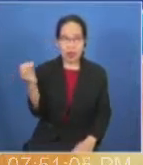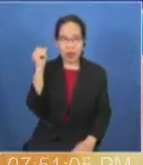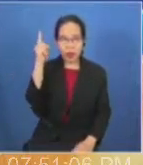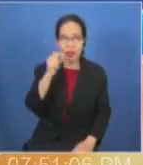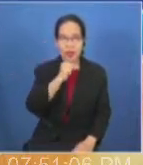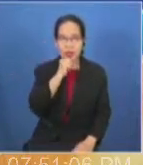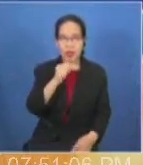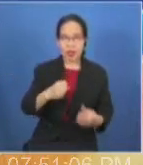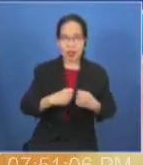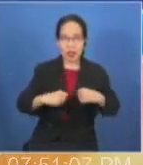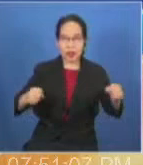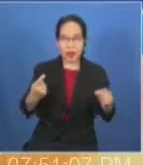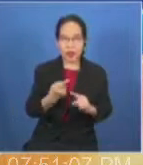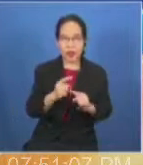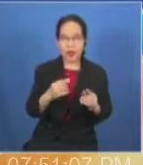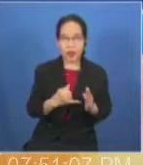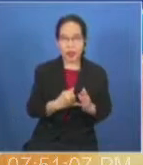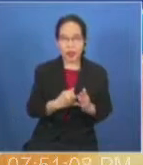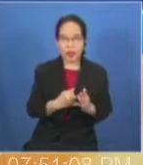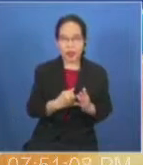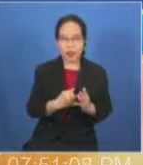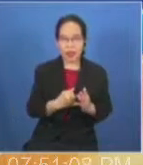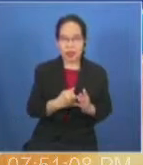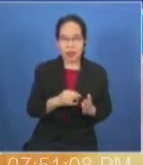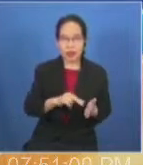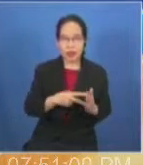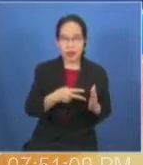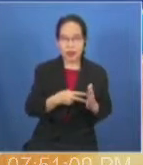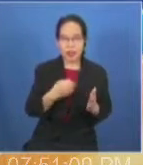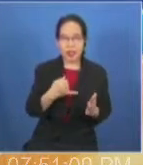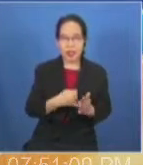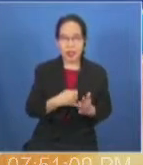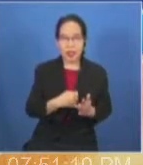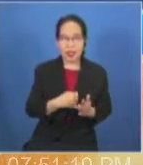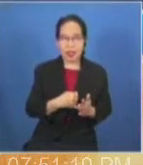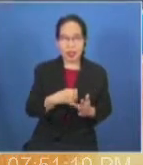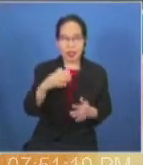old, he will not depart from it. Meaning,